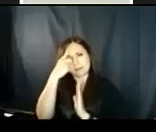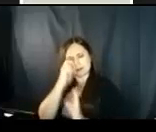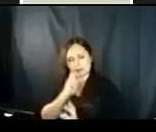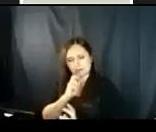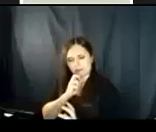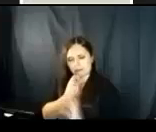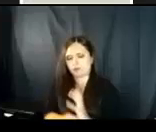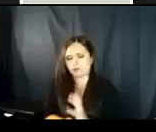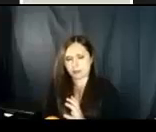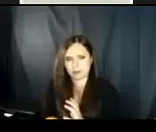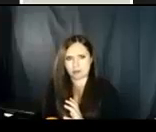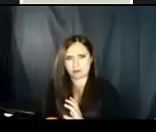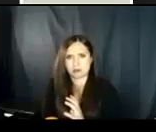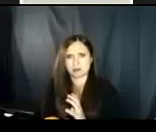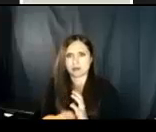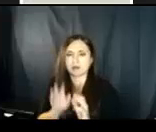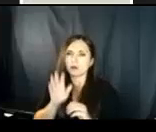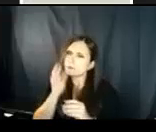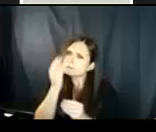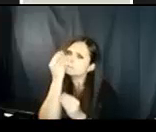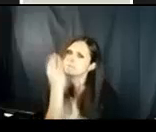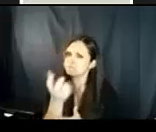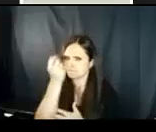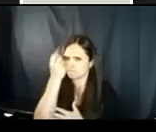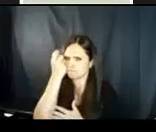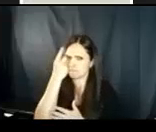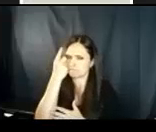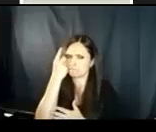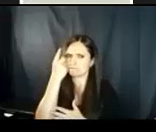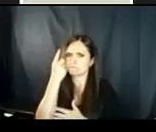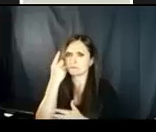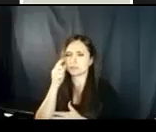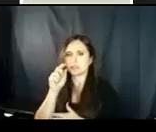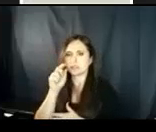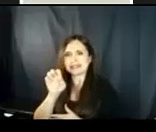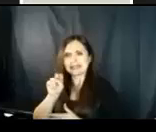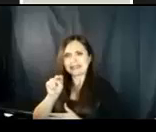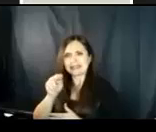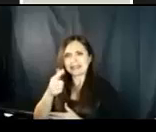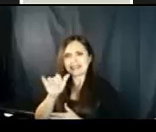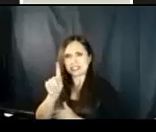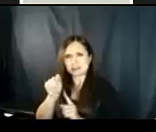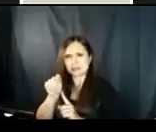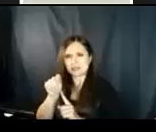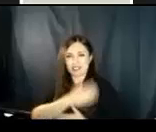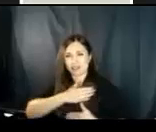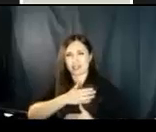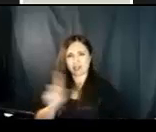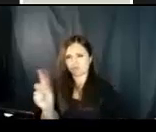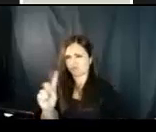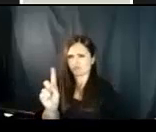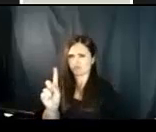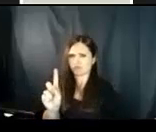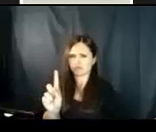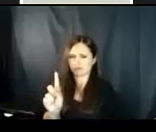And I wanted to tell you that engagement is not entertainment. Okay, let's make that